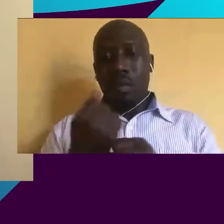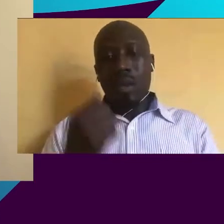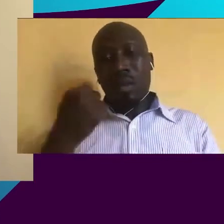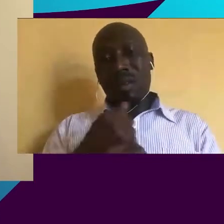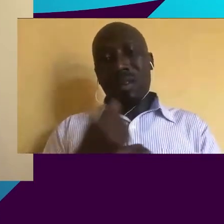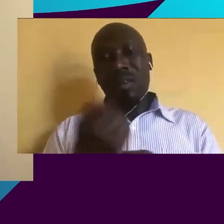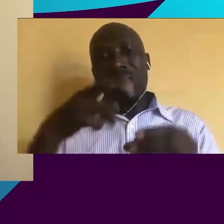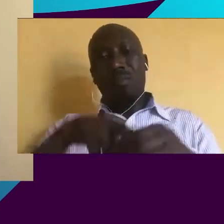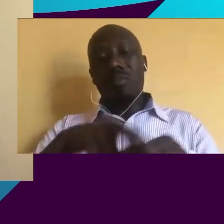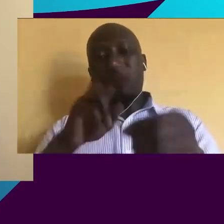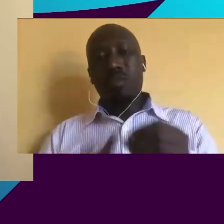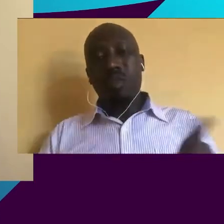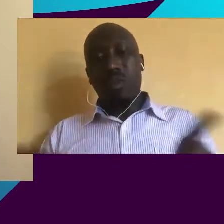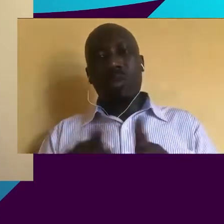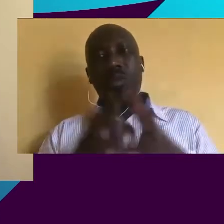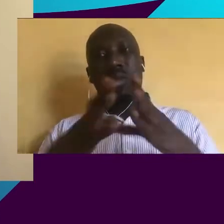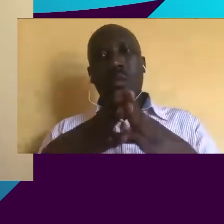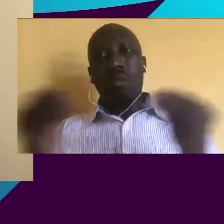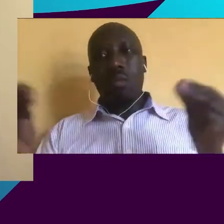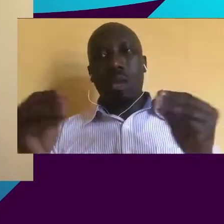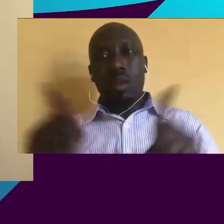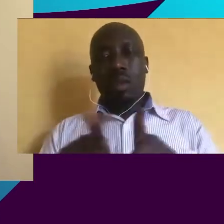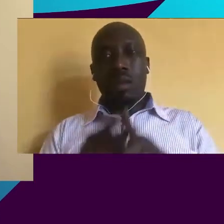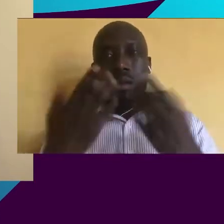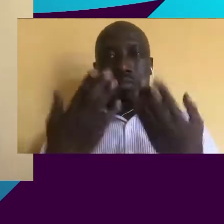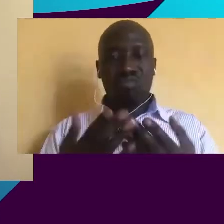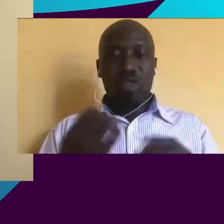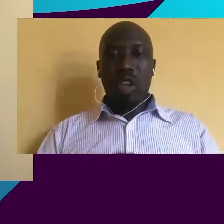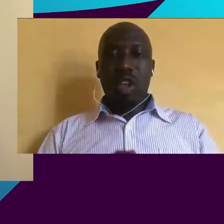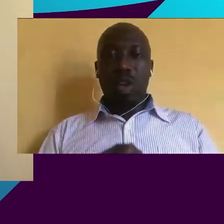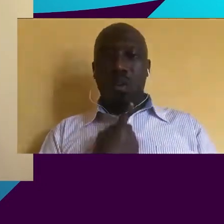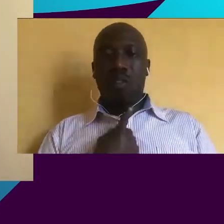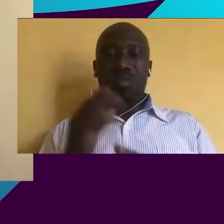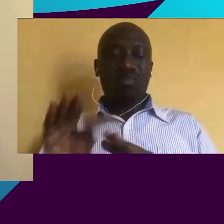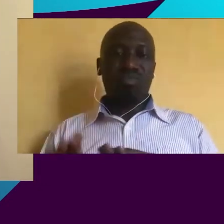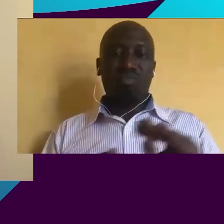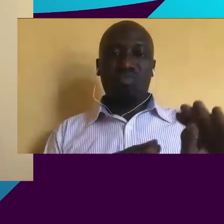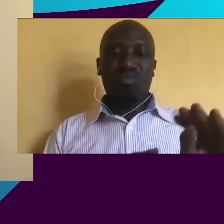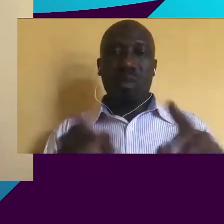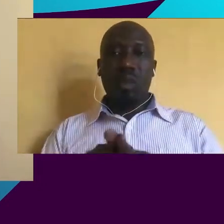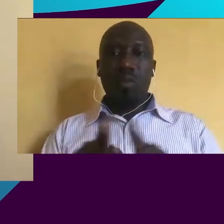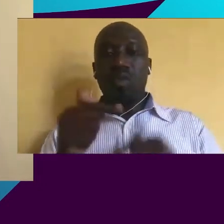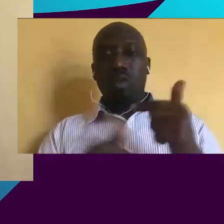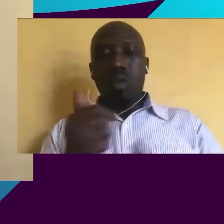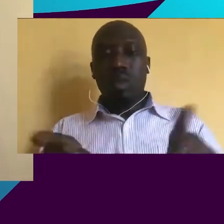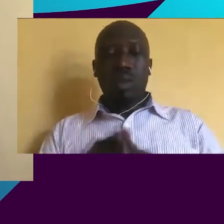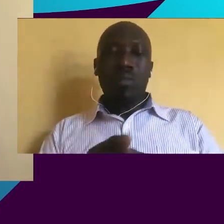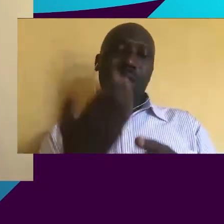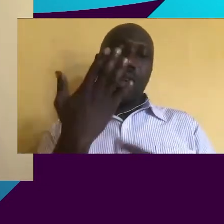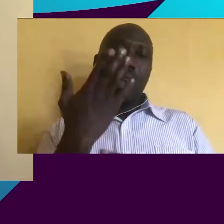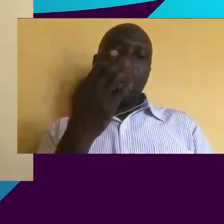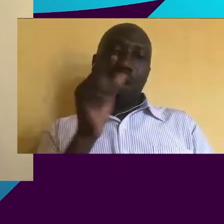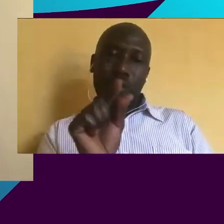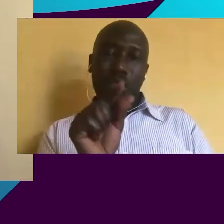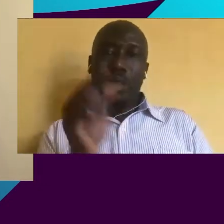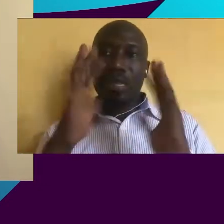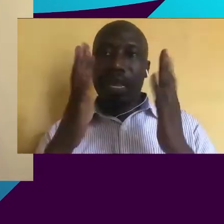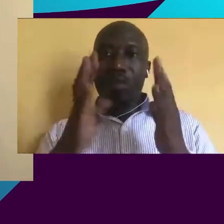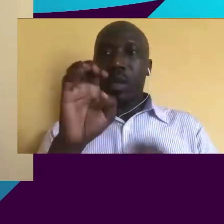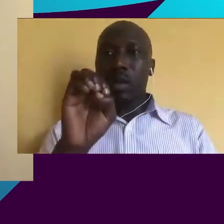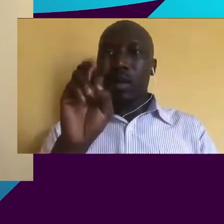lack the courage to move on. And also there are a few events which are